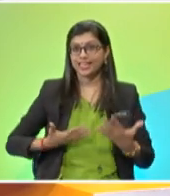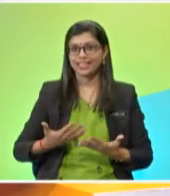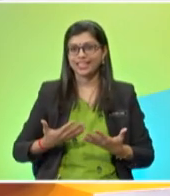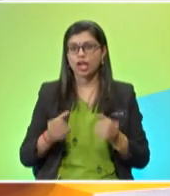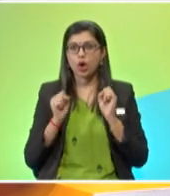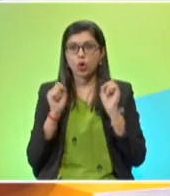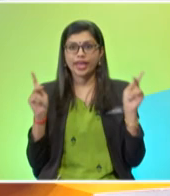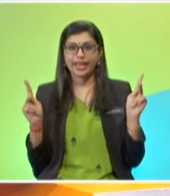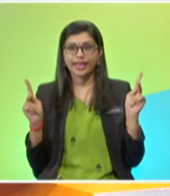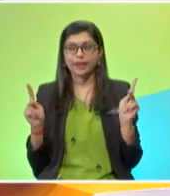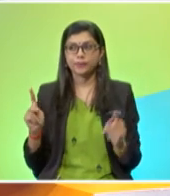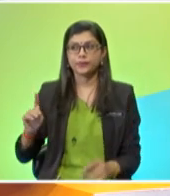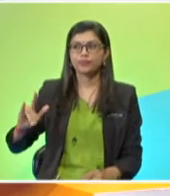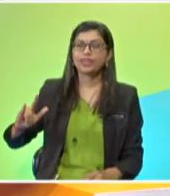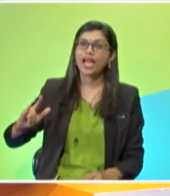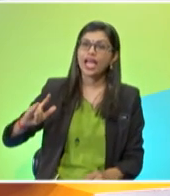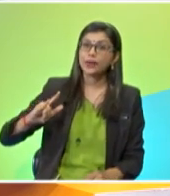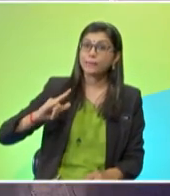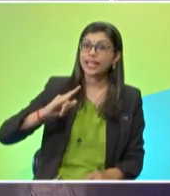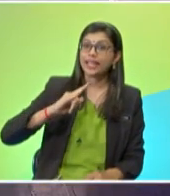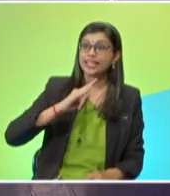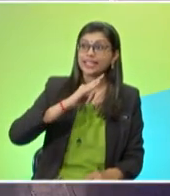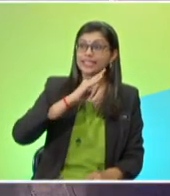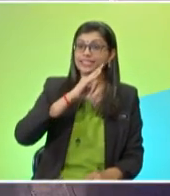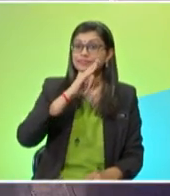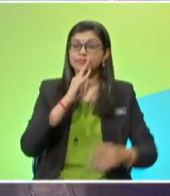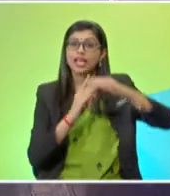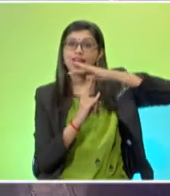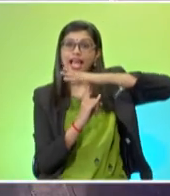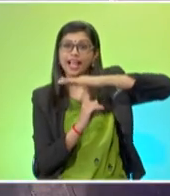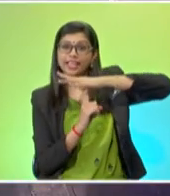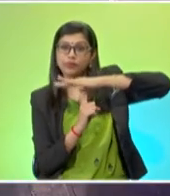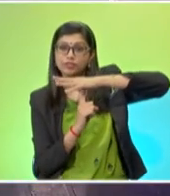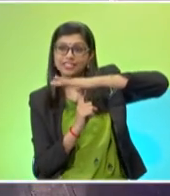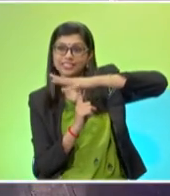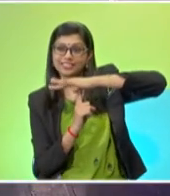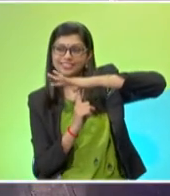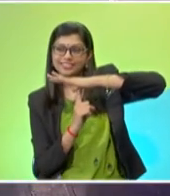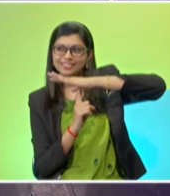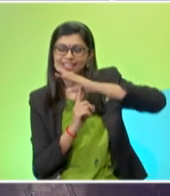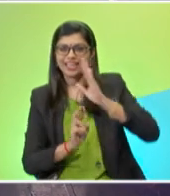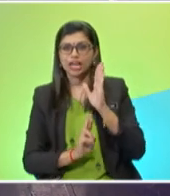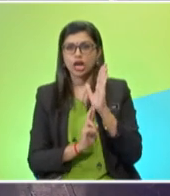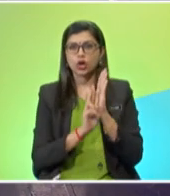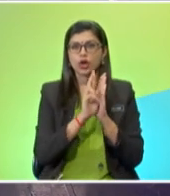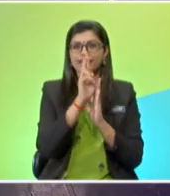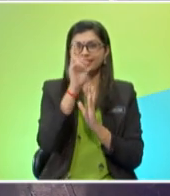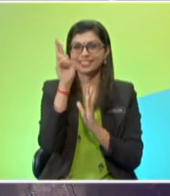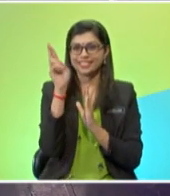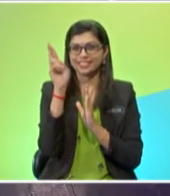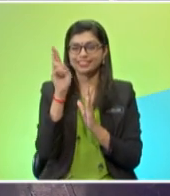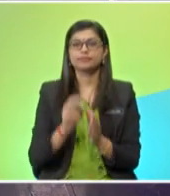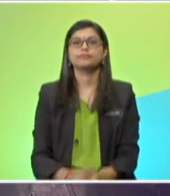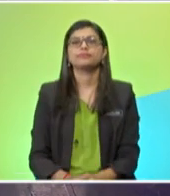An aeroplane, you'll do like this. A helicopter. And a rocket. A rocket.